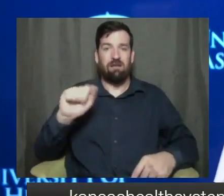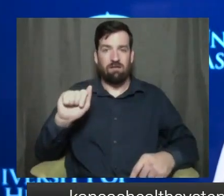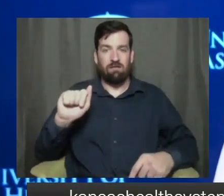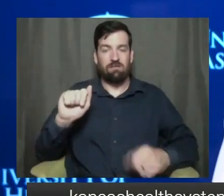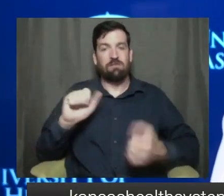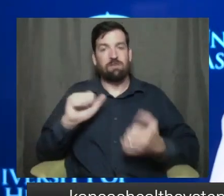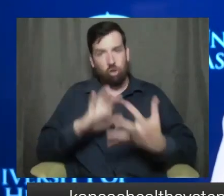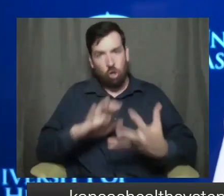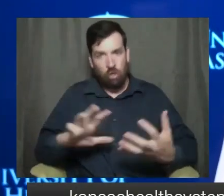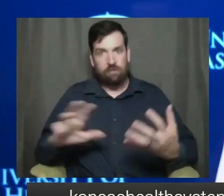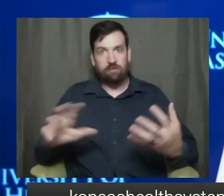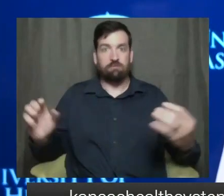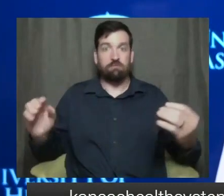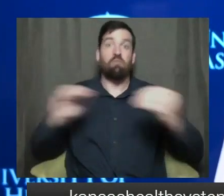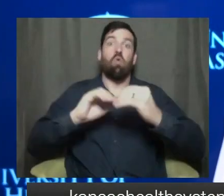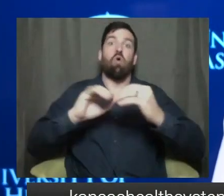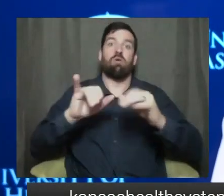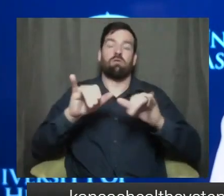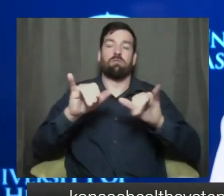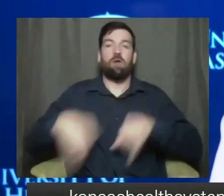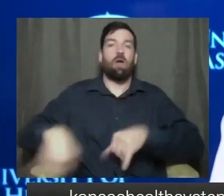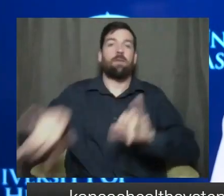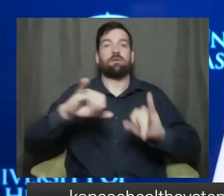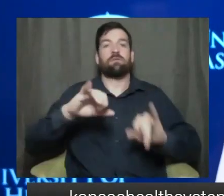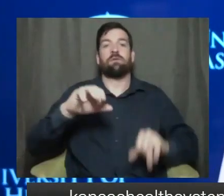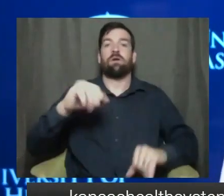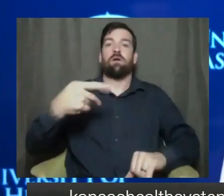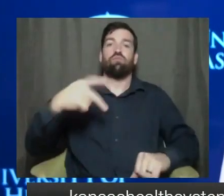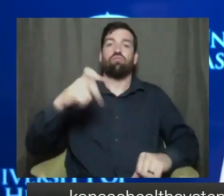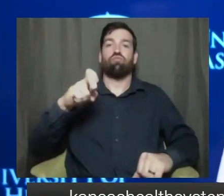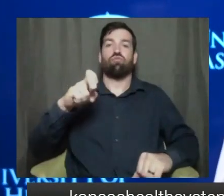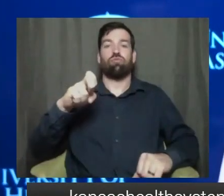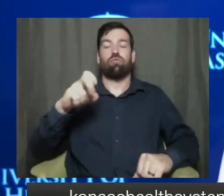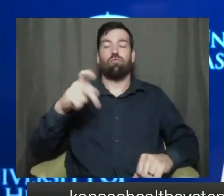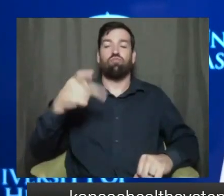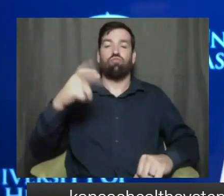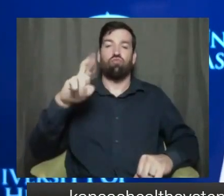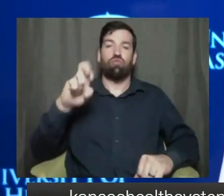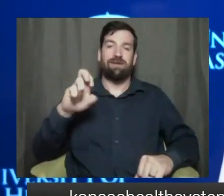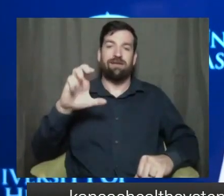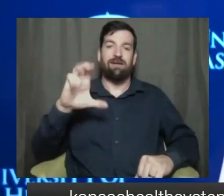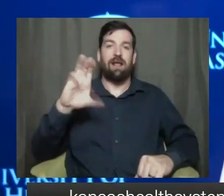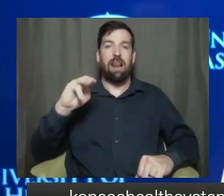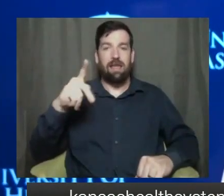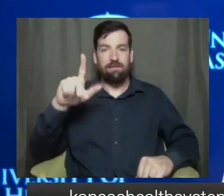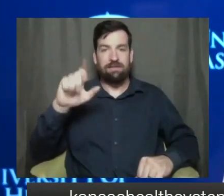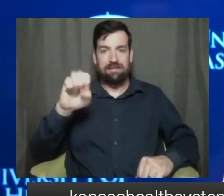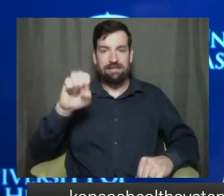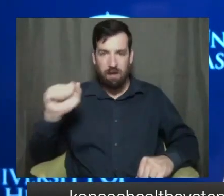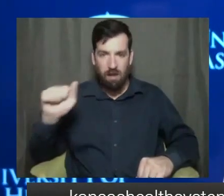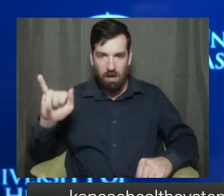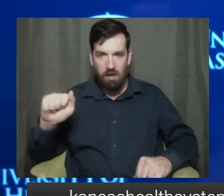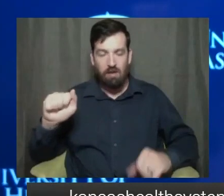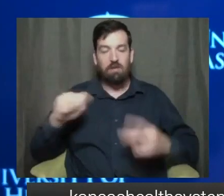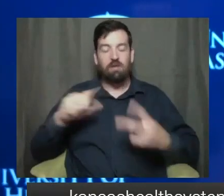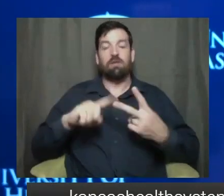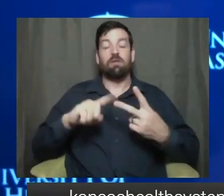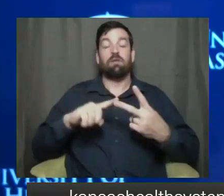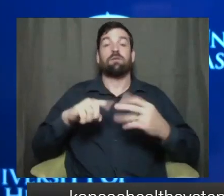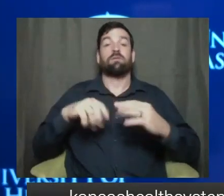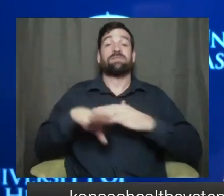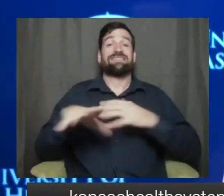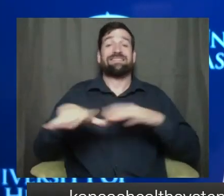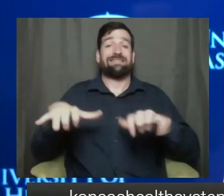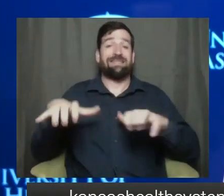more common, like toxemia or preeclampsia and stillbirth and that type of thing. And then just in the past few days, since I got back